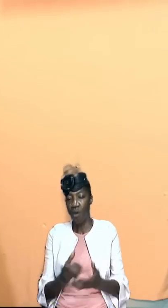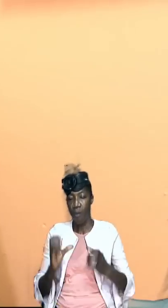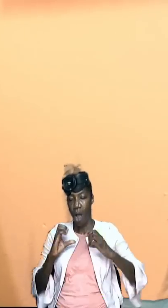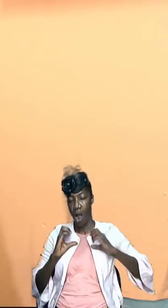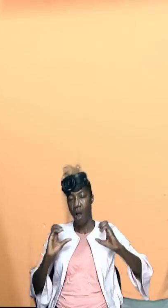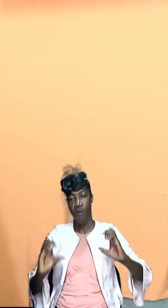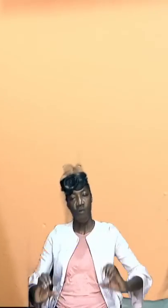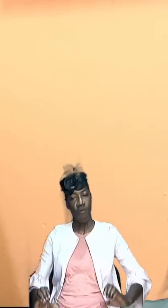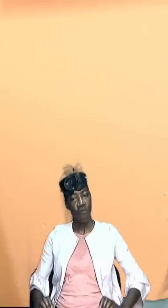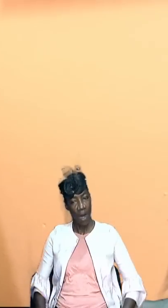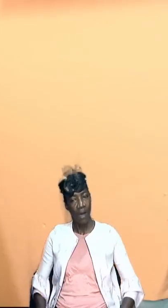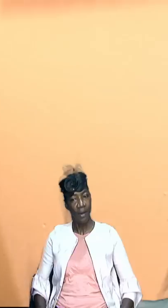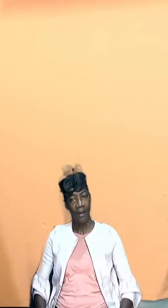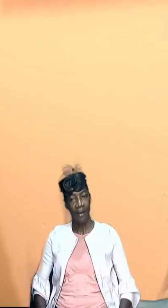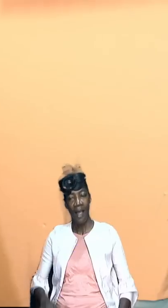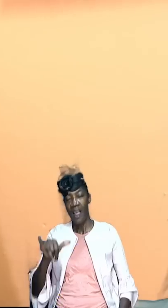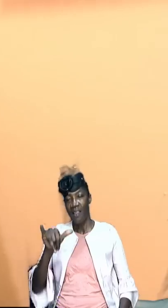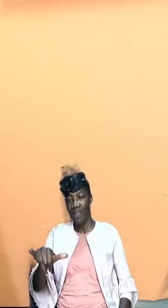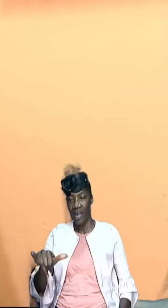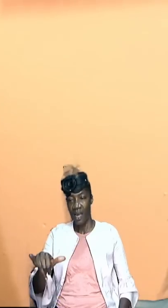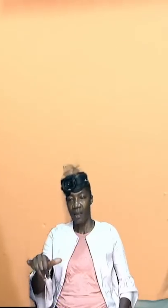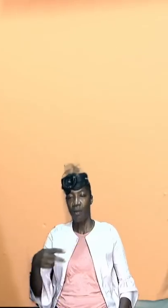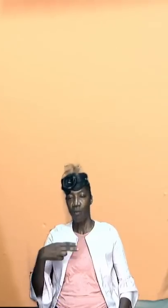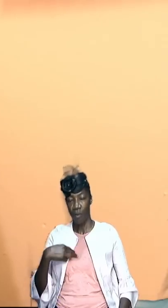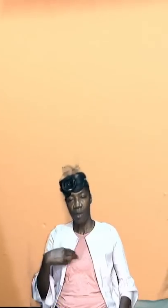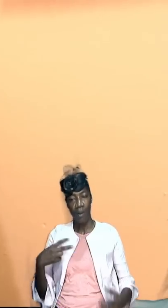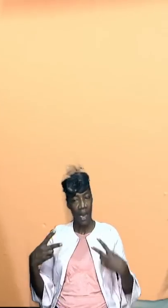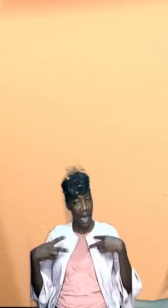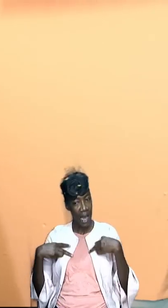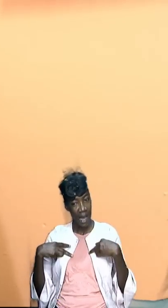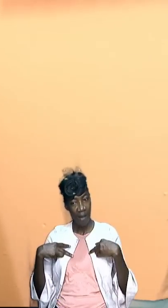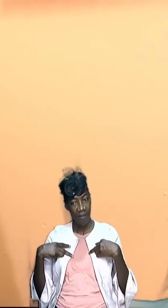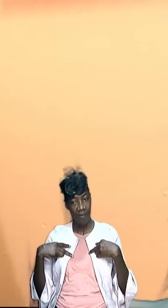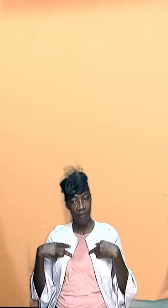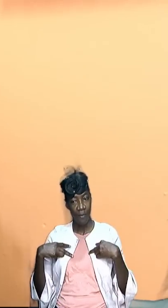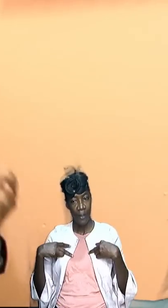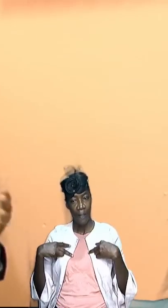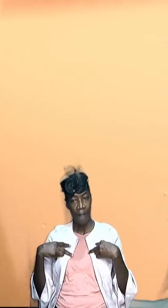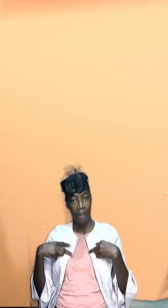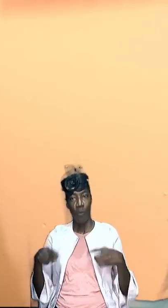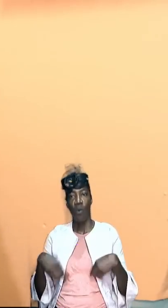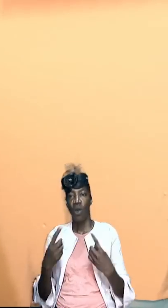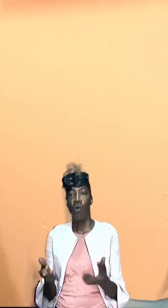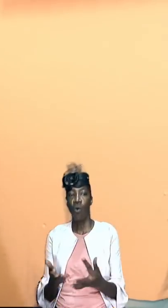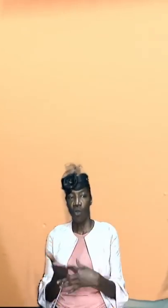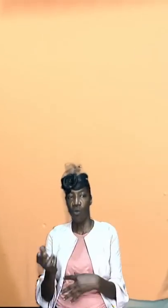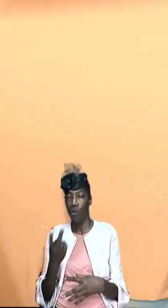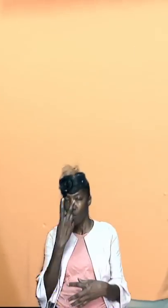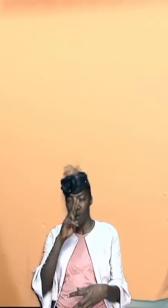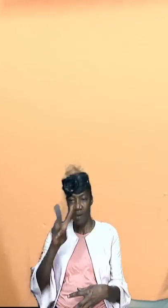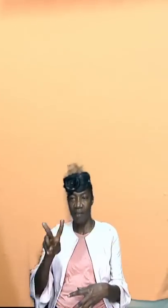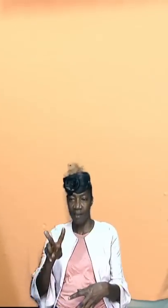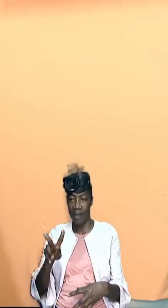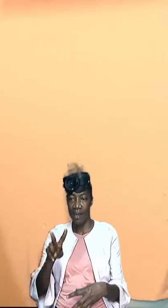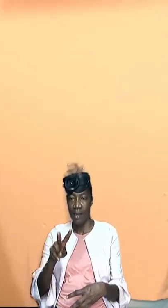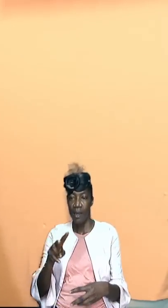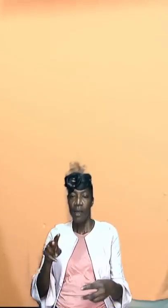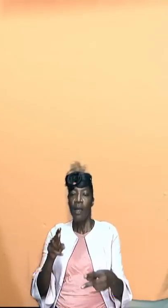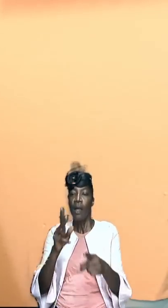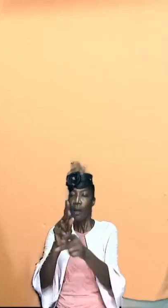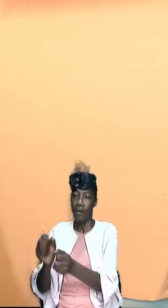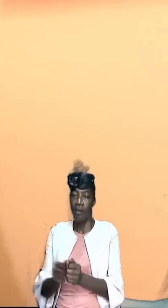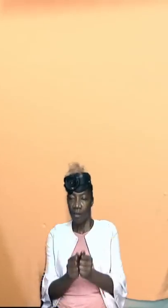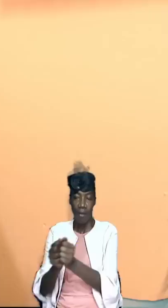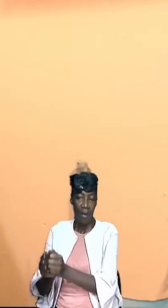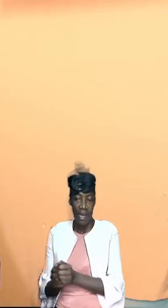characteristics that we will bear, and as we go through, we will see it tying together more